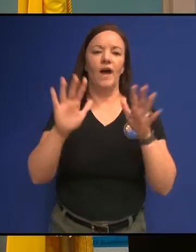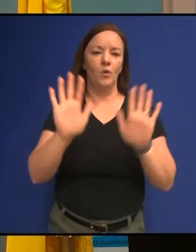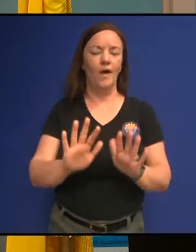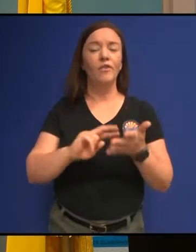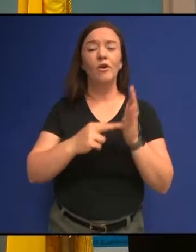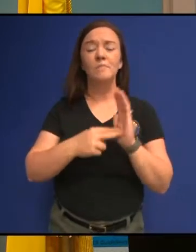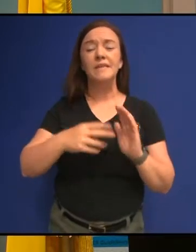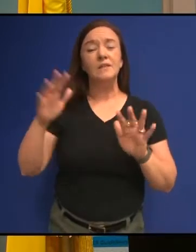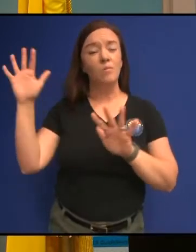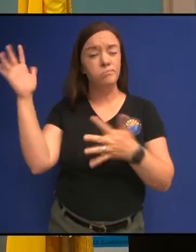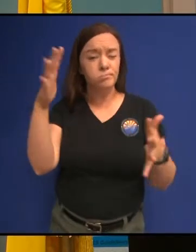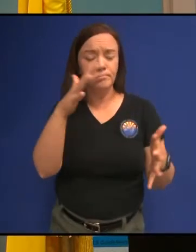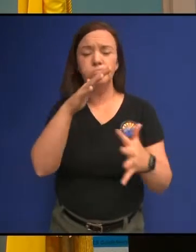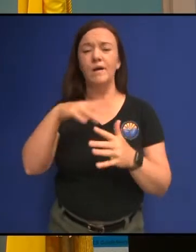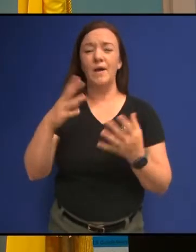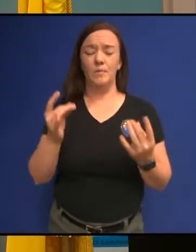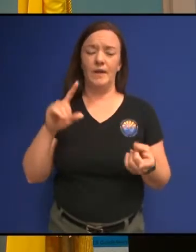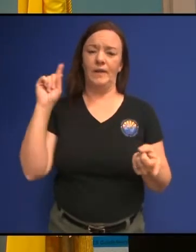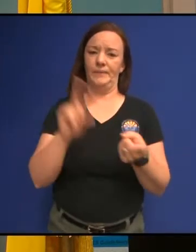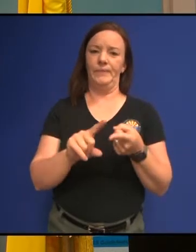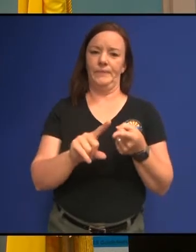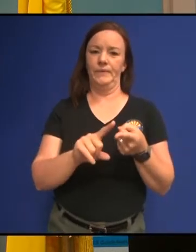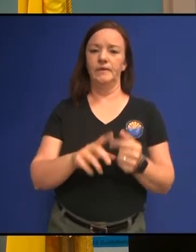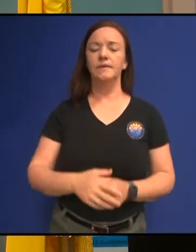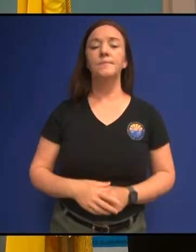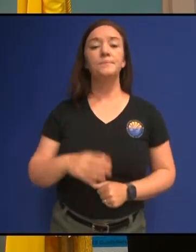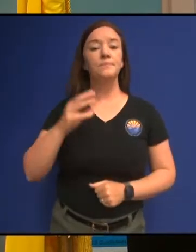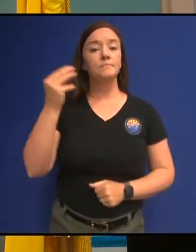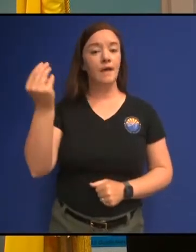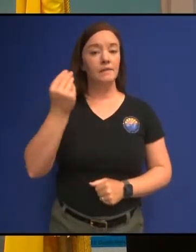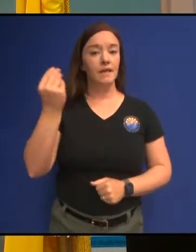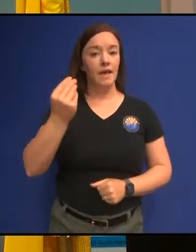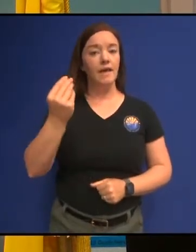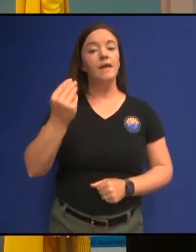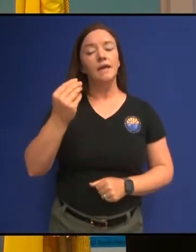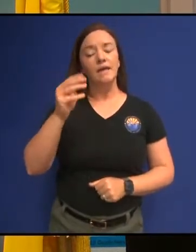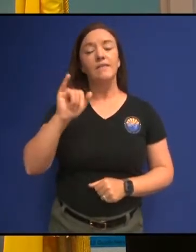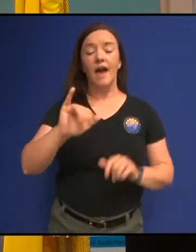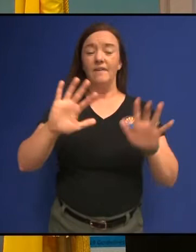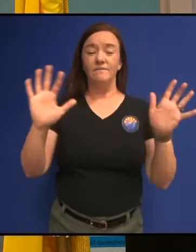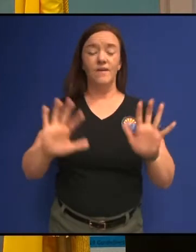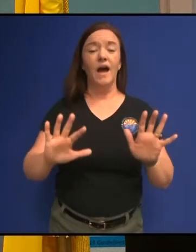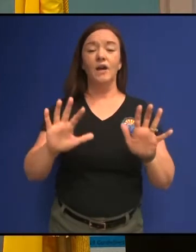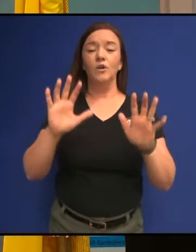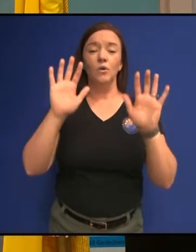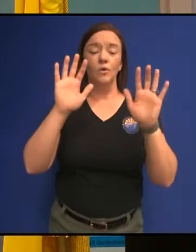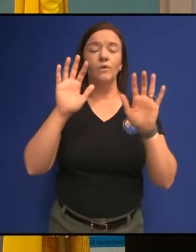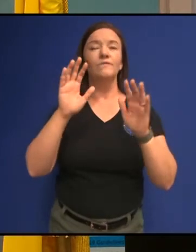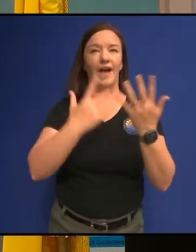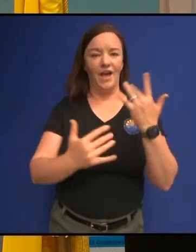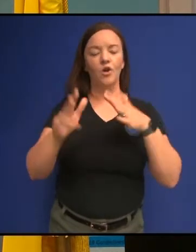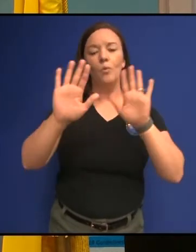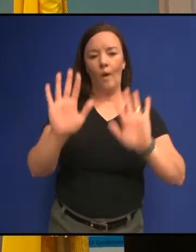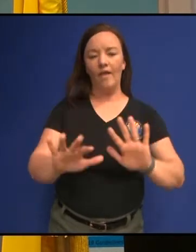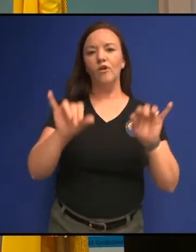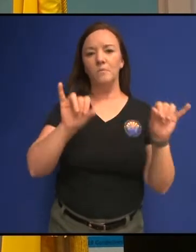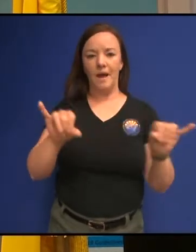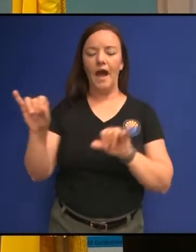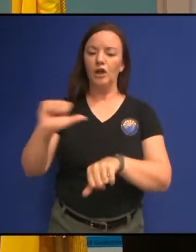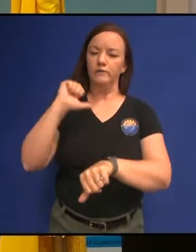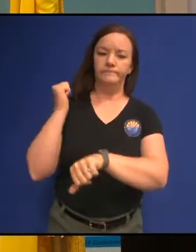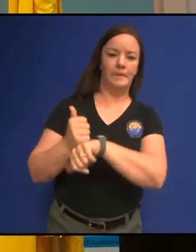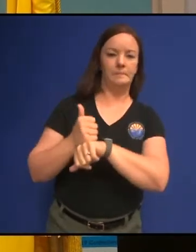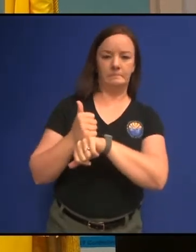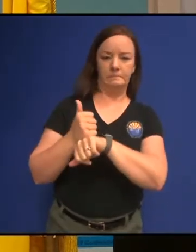relative humidities. By Monday, we really set up into that fire weather pattern that I just talked about, and you see that gray